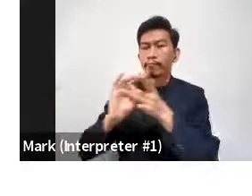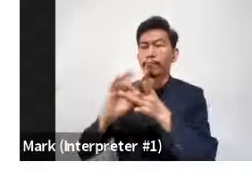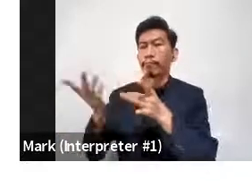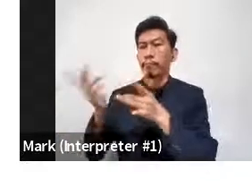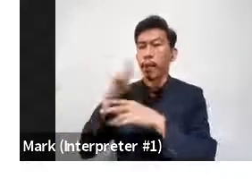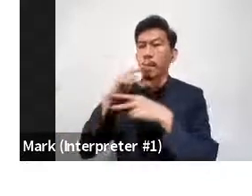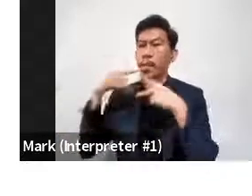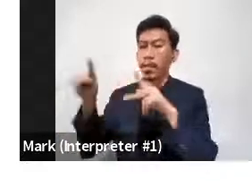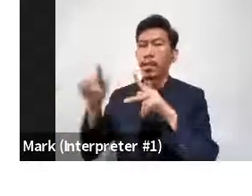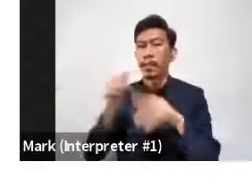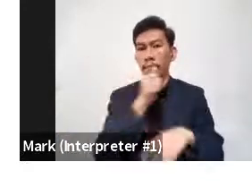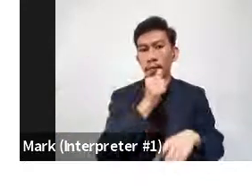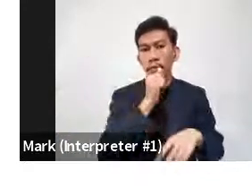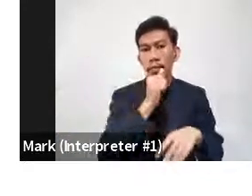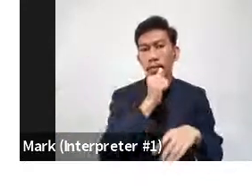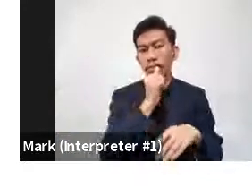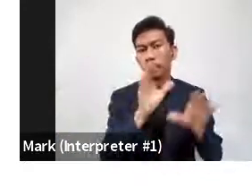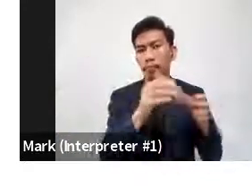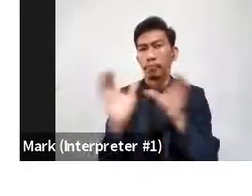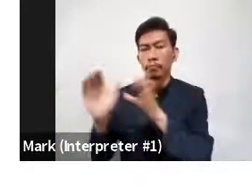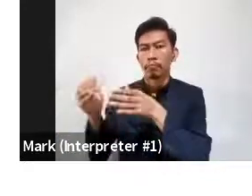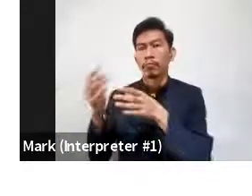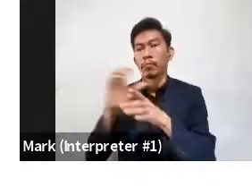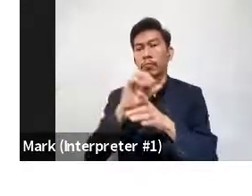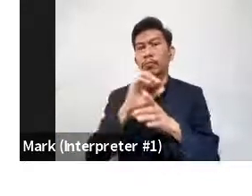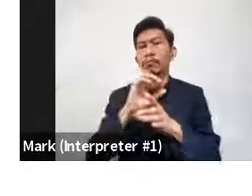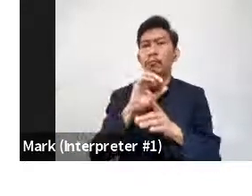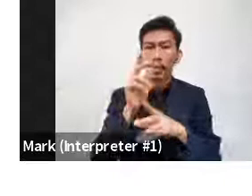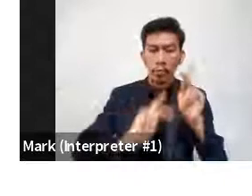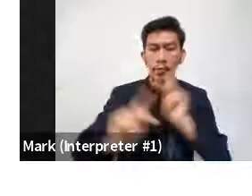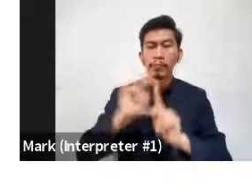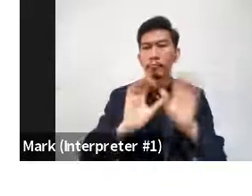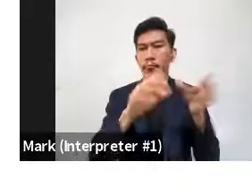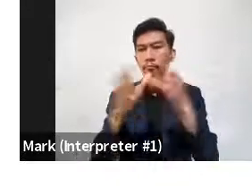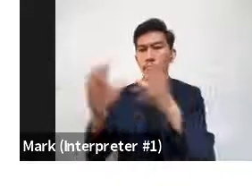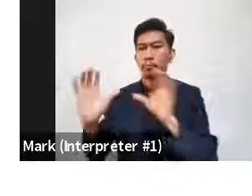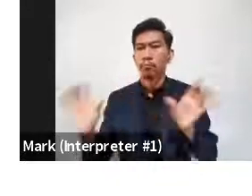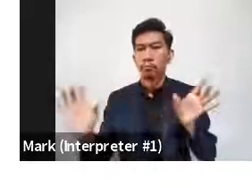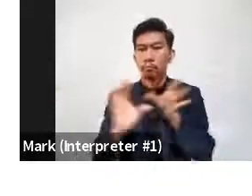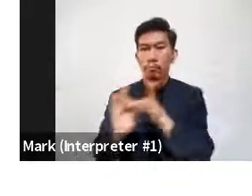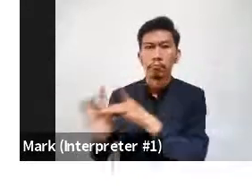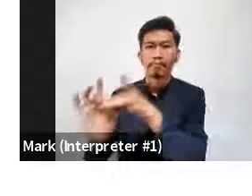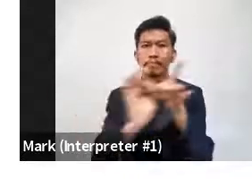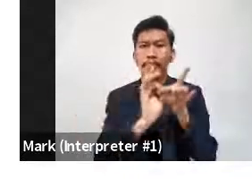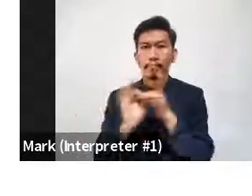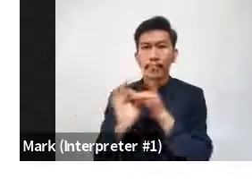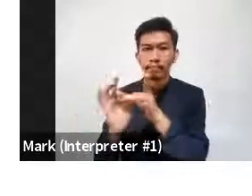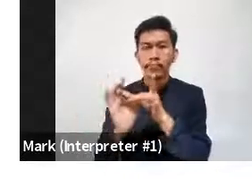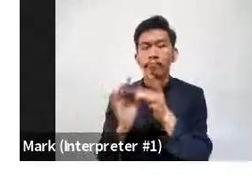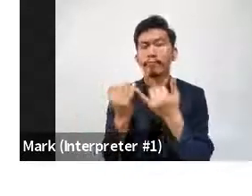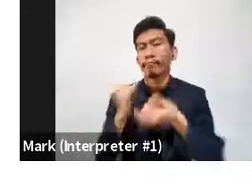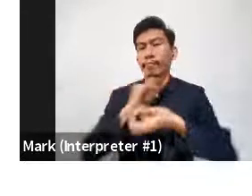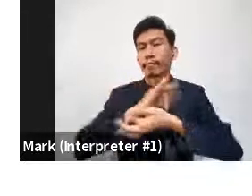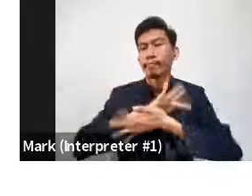the private sector, the civil society sector. And we saw this pandemic challenge